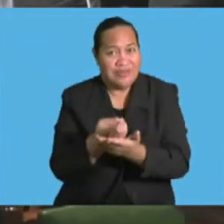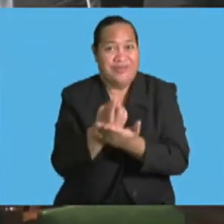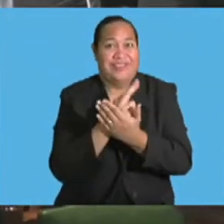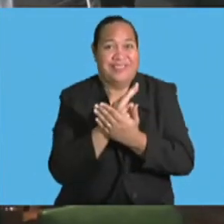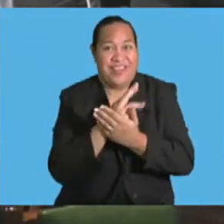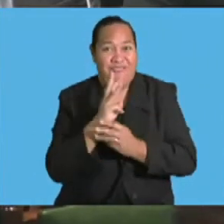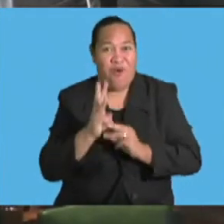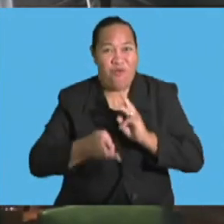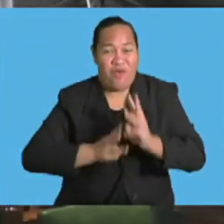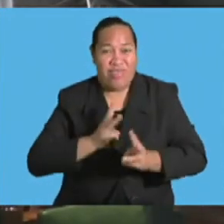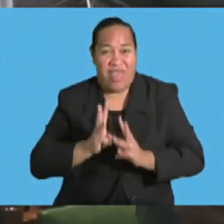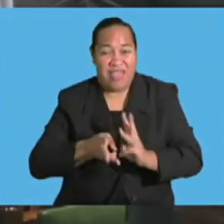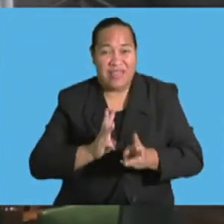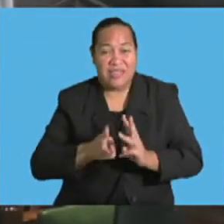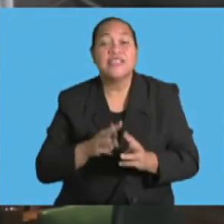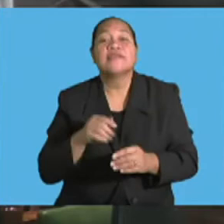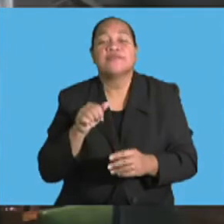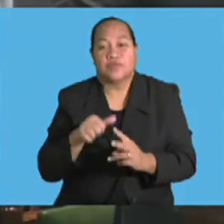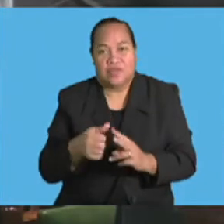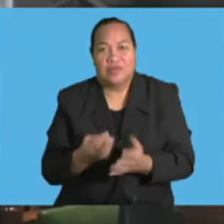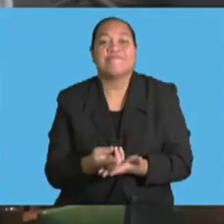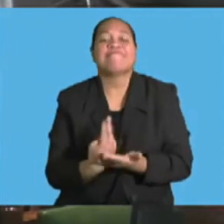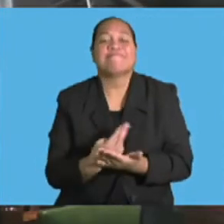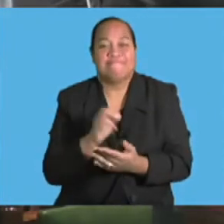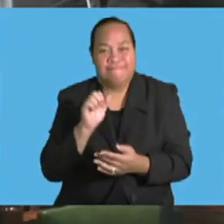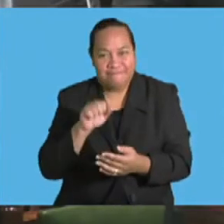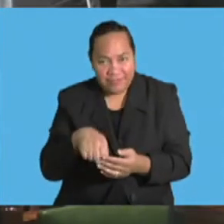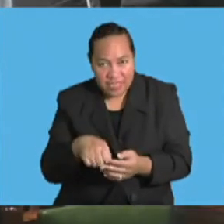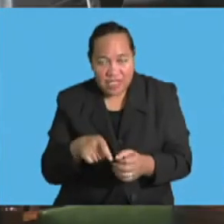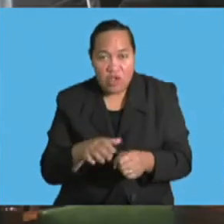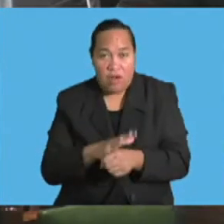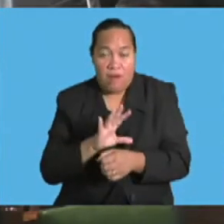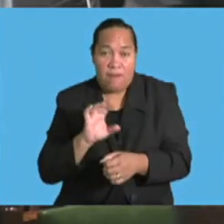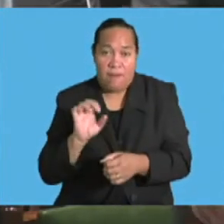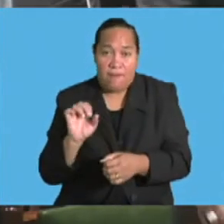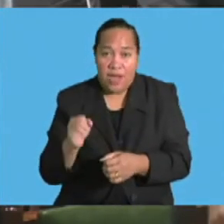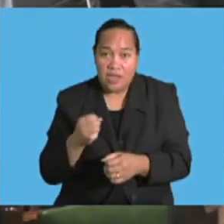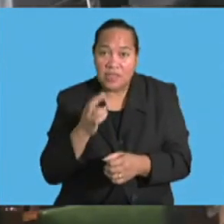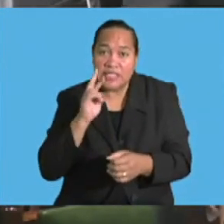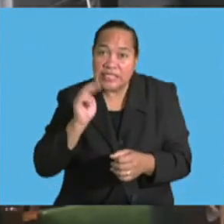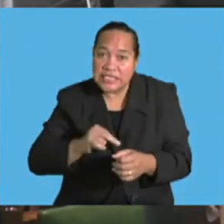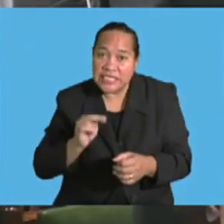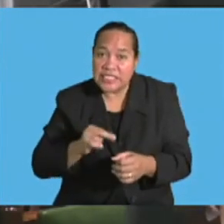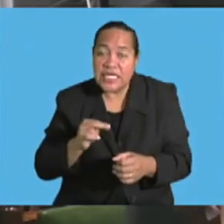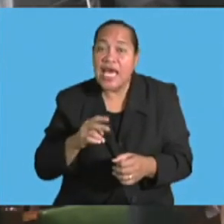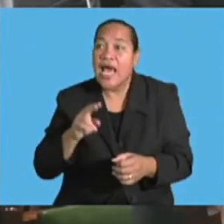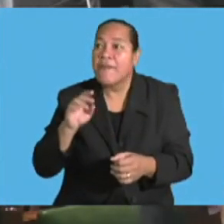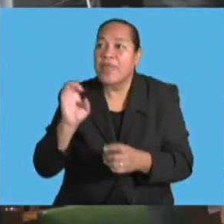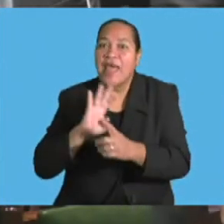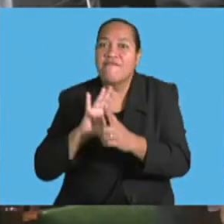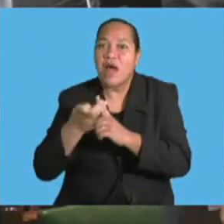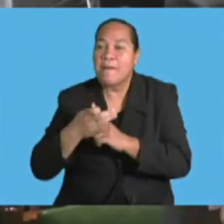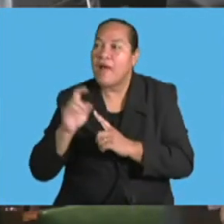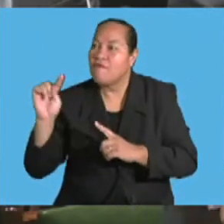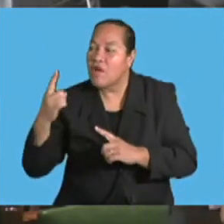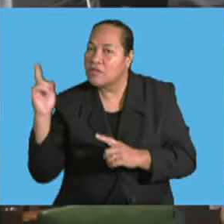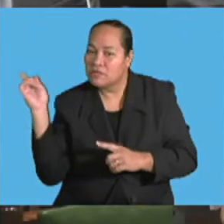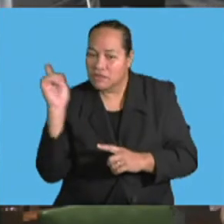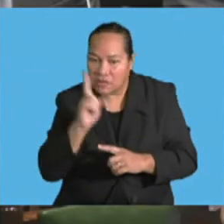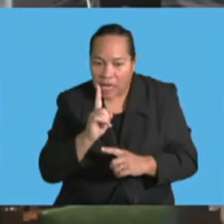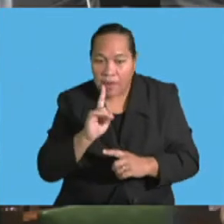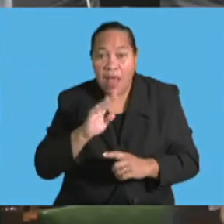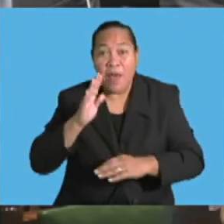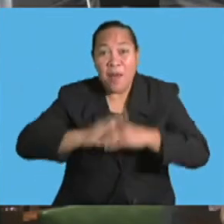entities to consider climate change risks in making decisions. It will require environmental impact assessments when we build